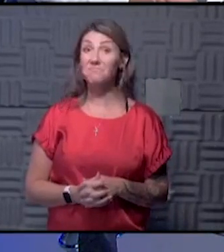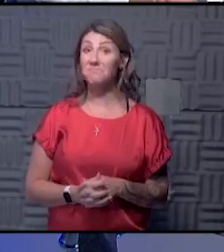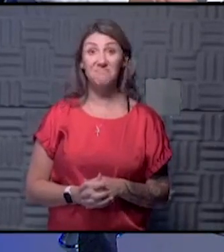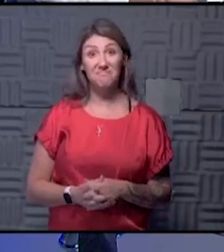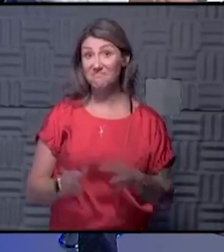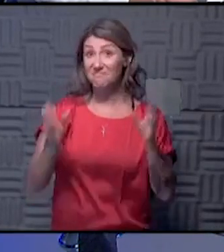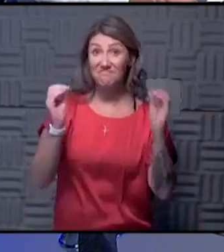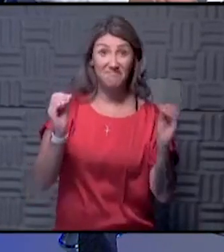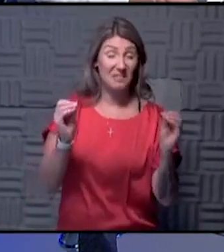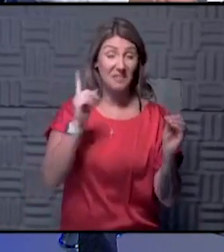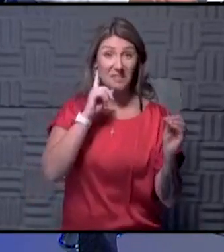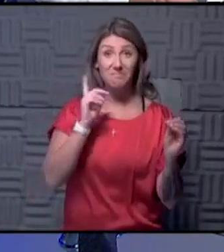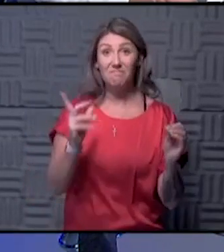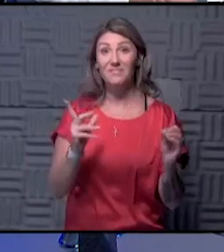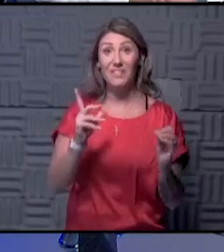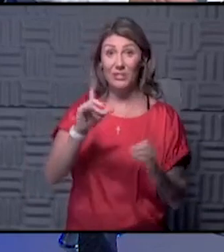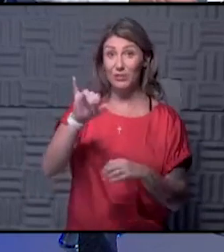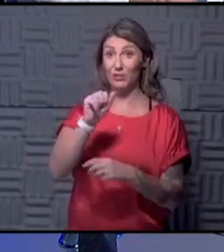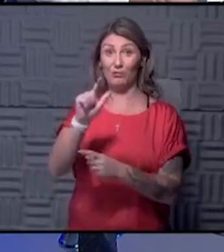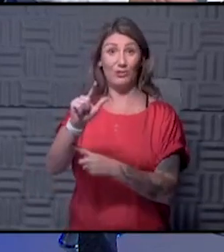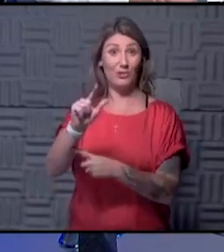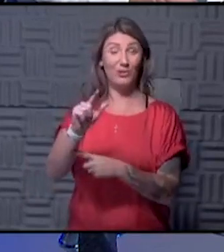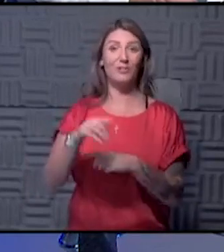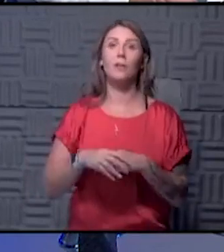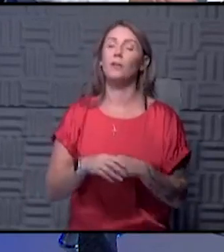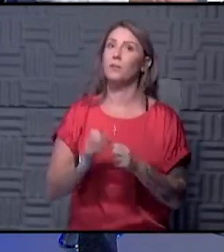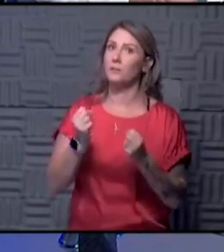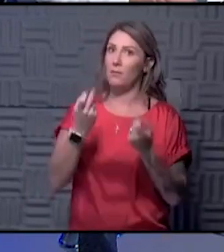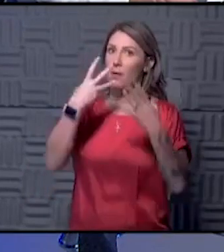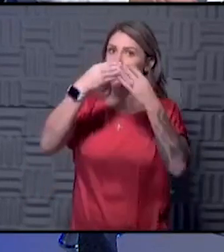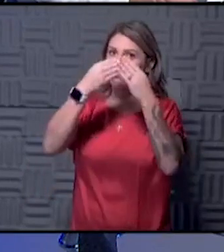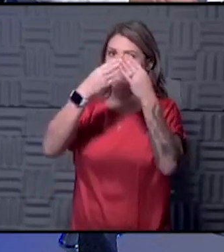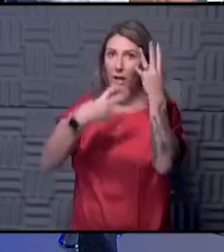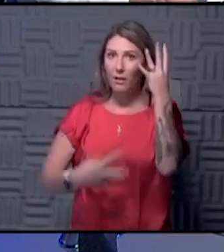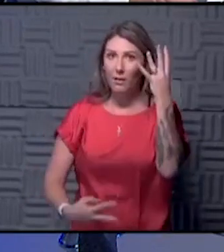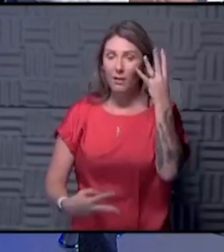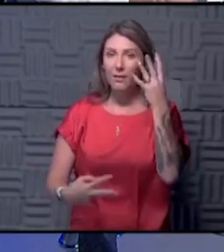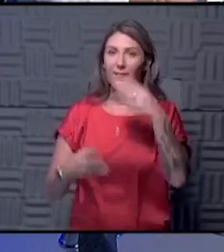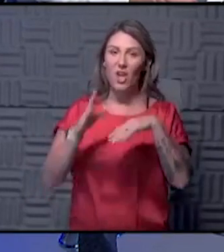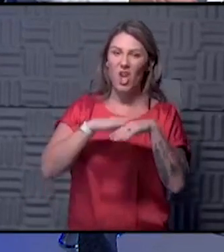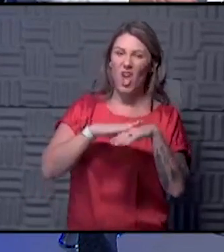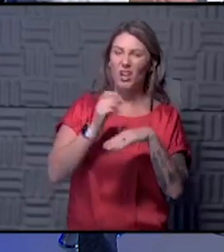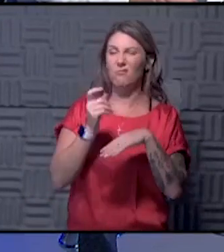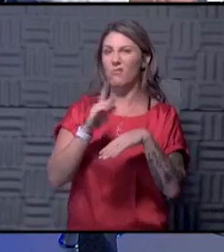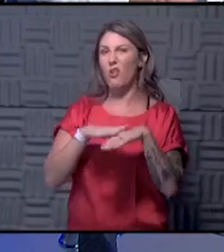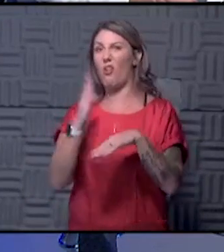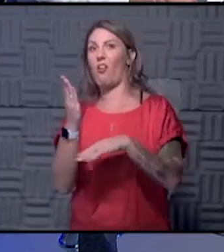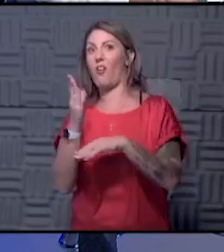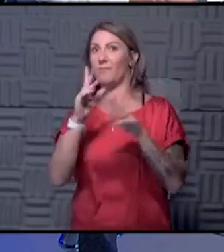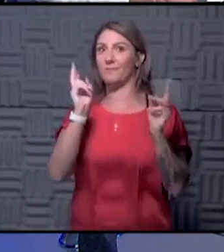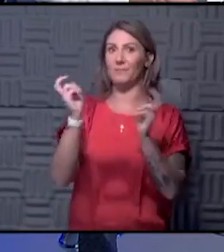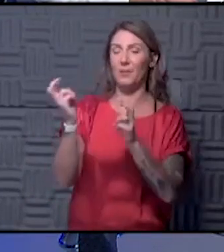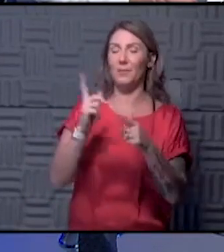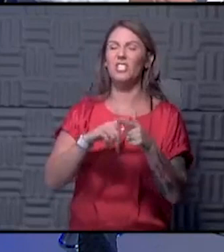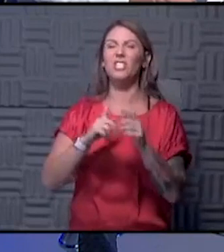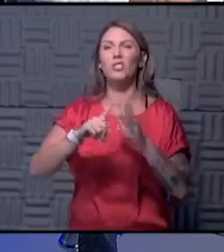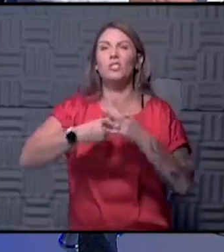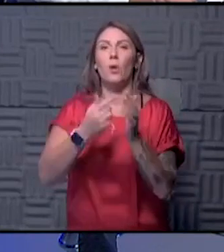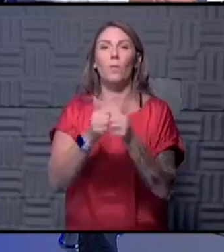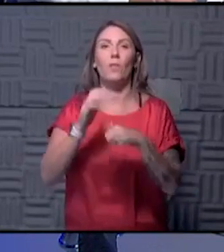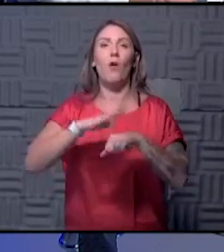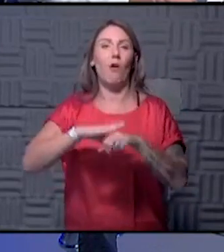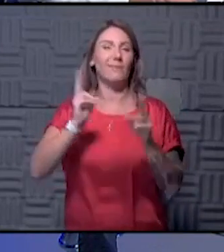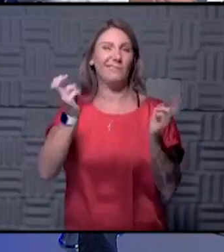I'm not hearing any, so Jill, I think we're up. Yeah, we have a ton, both on and off topic. I'll start with the on topic questions